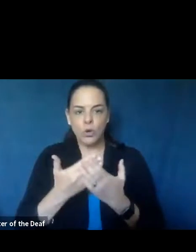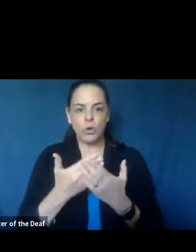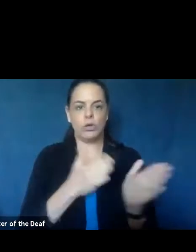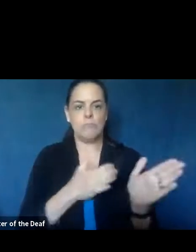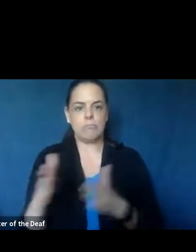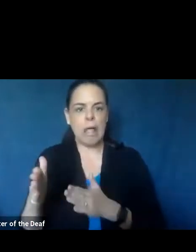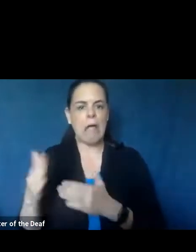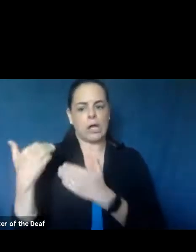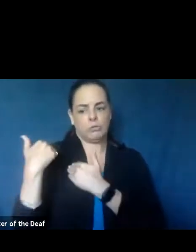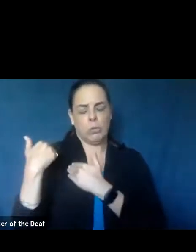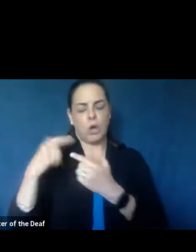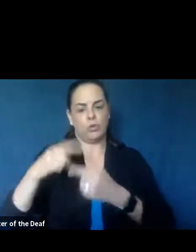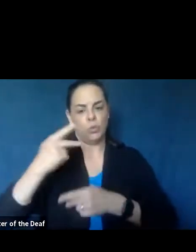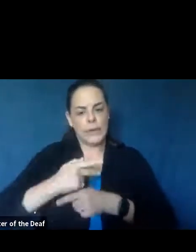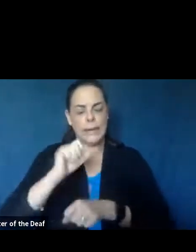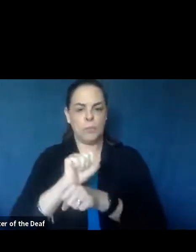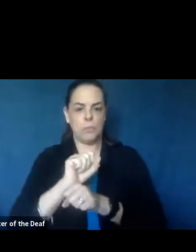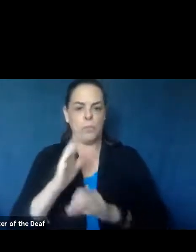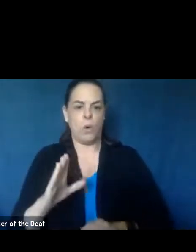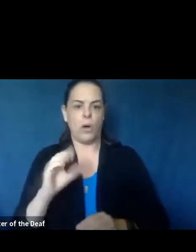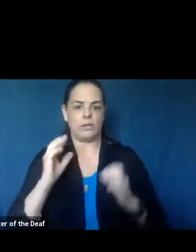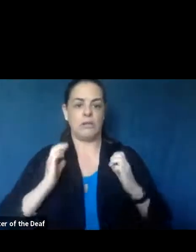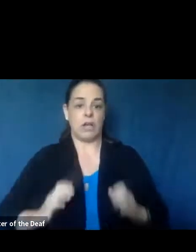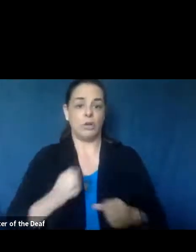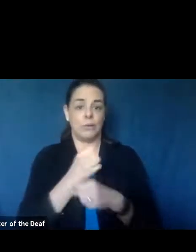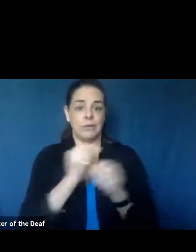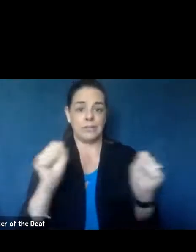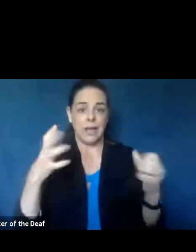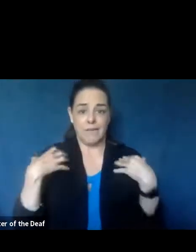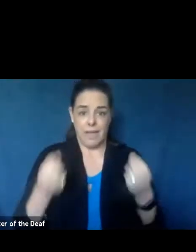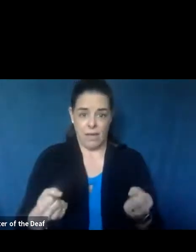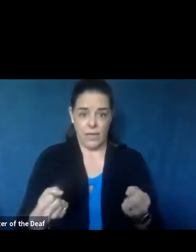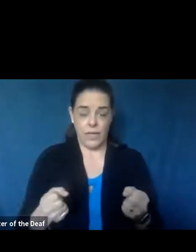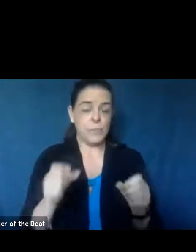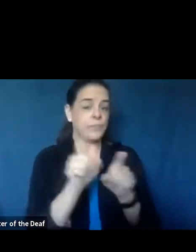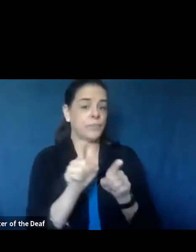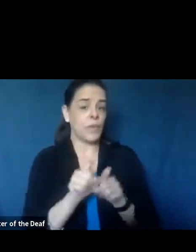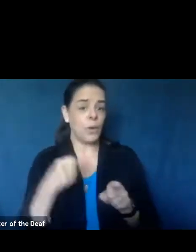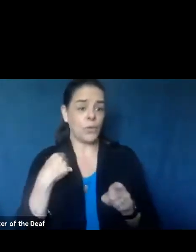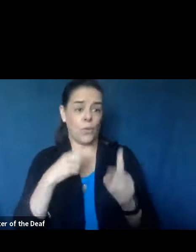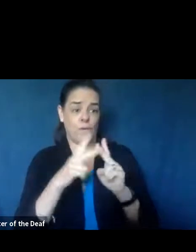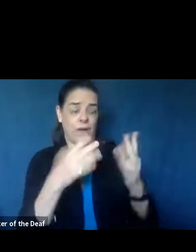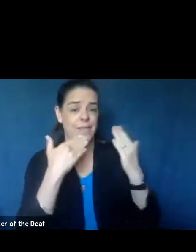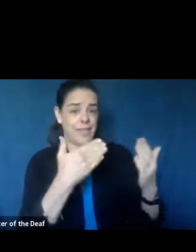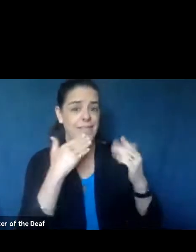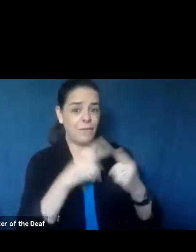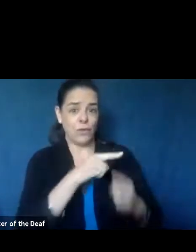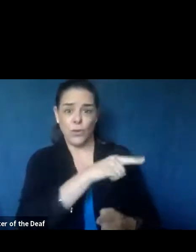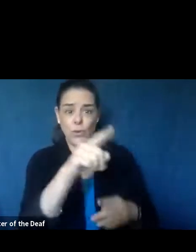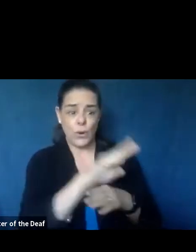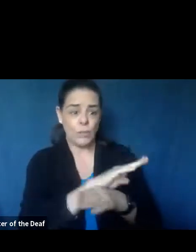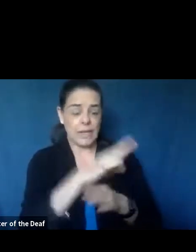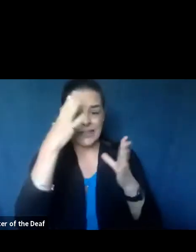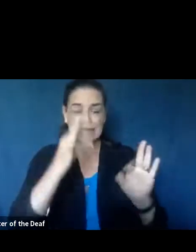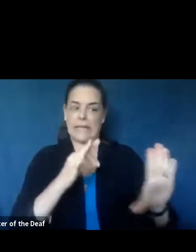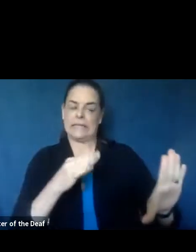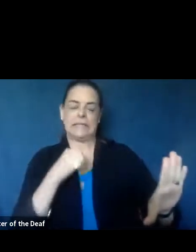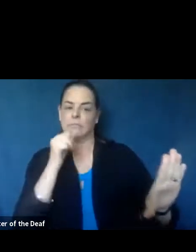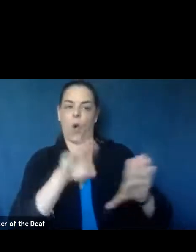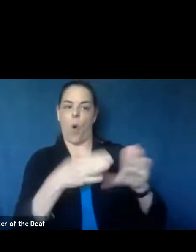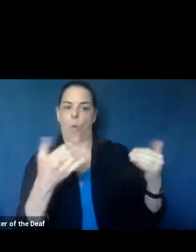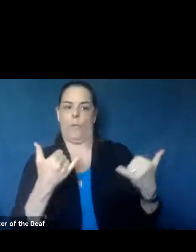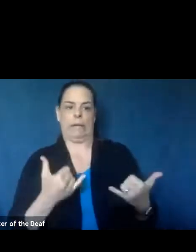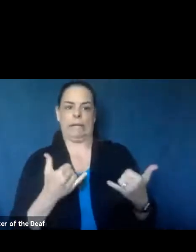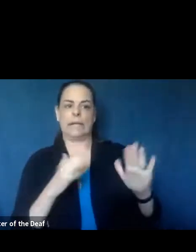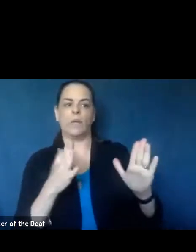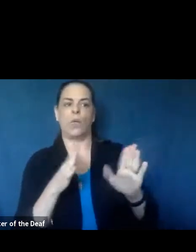and customers safe and healthy. We are also very grateful to the businesses who've chosen not to reopen today because they wanted to